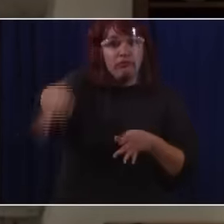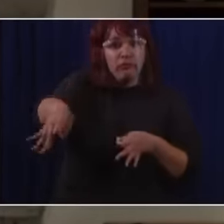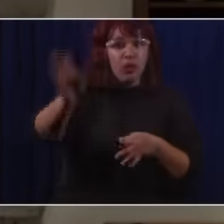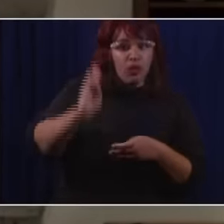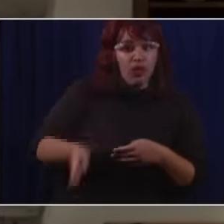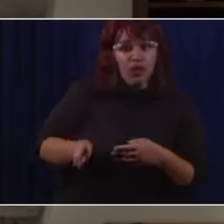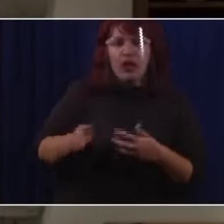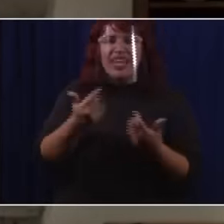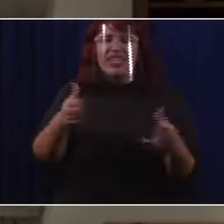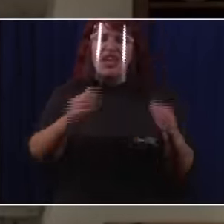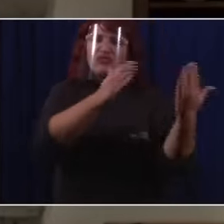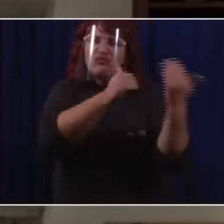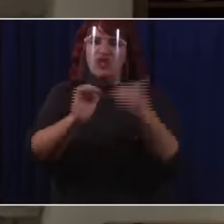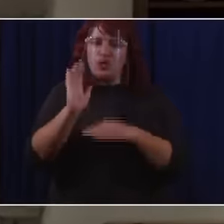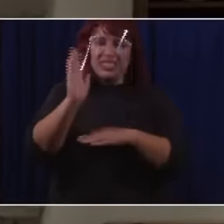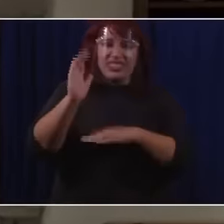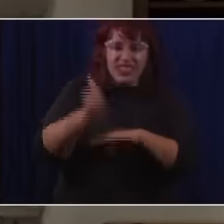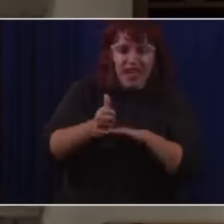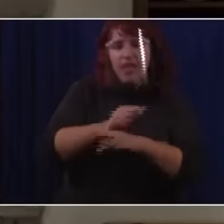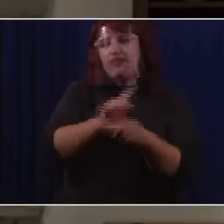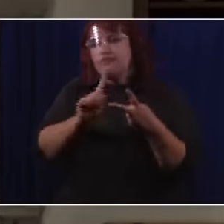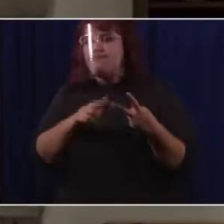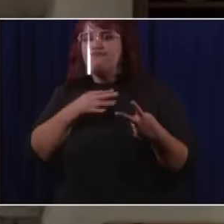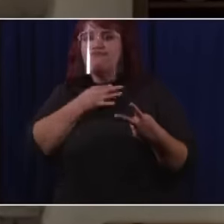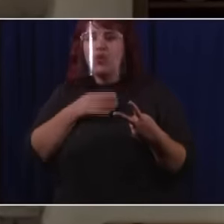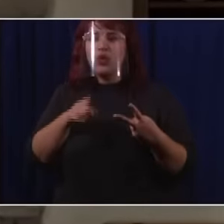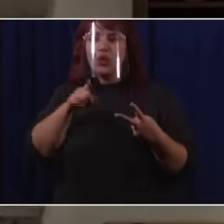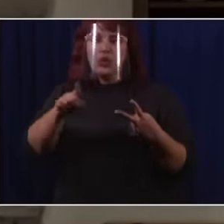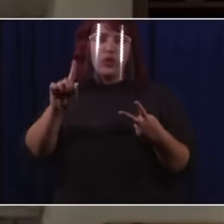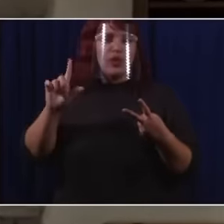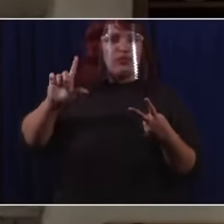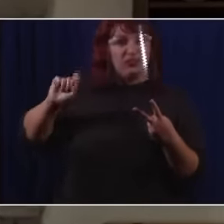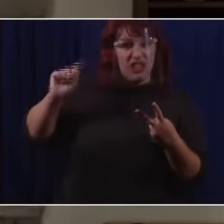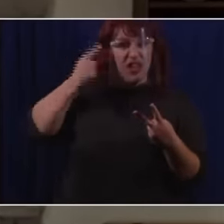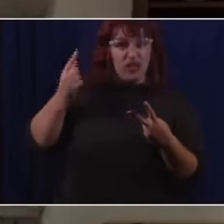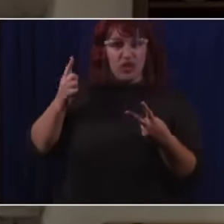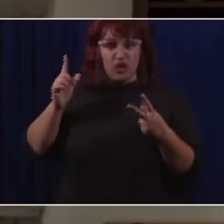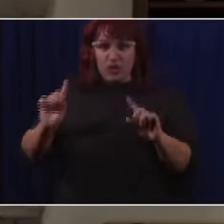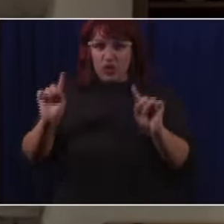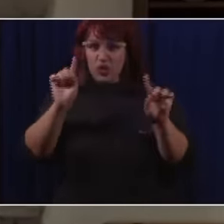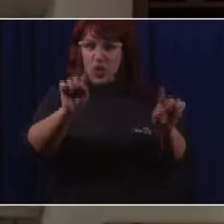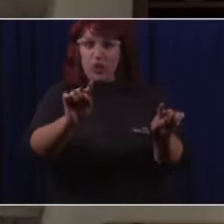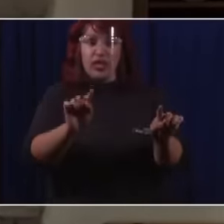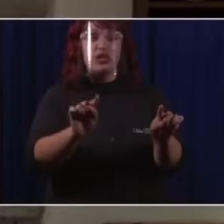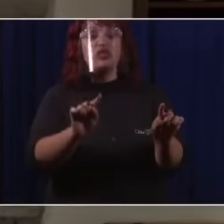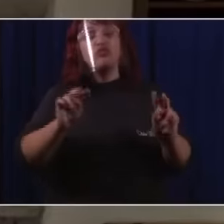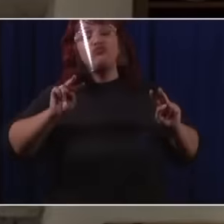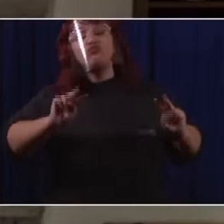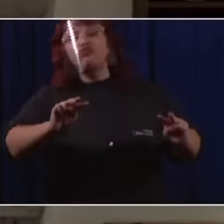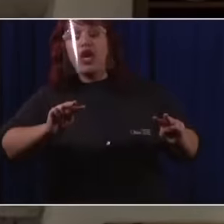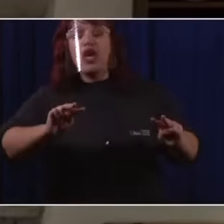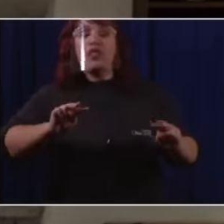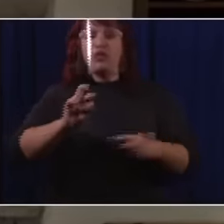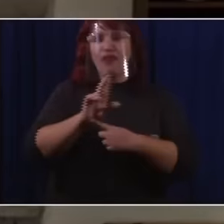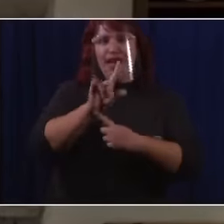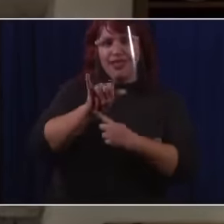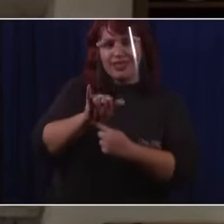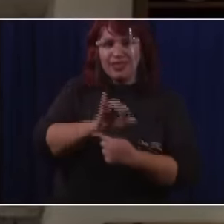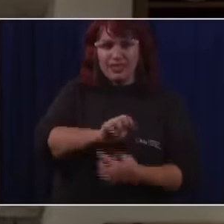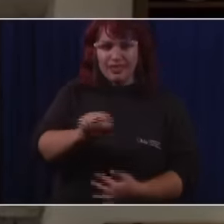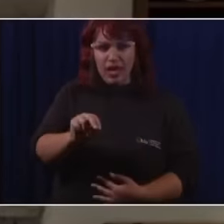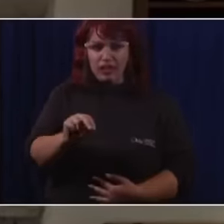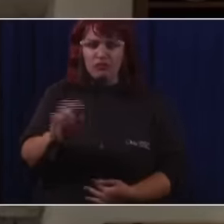Yeah, I'm not going. I don't know whether the lieutenant governor is going or not. He